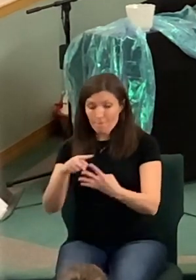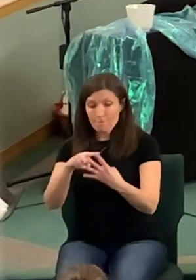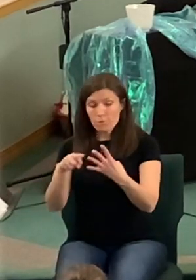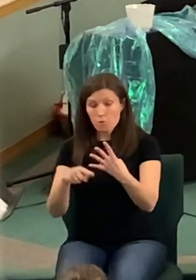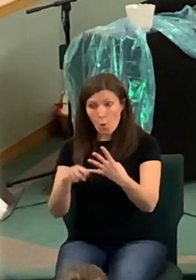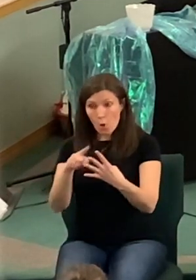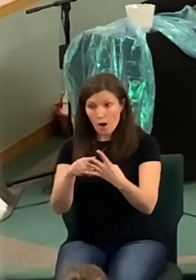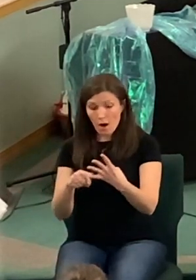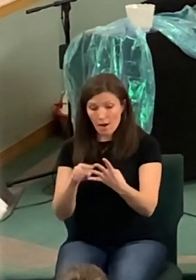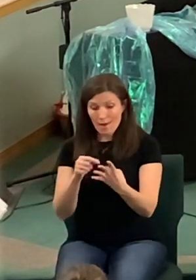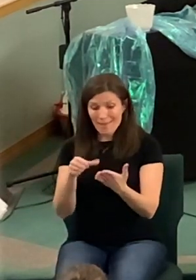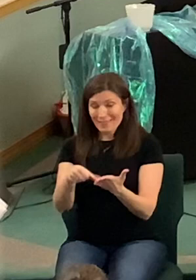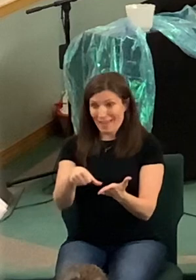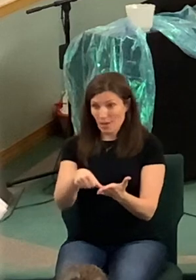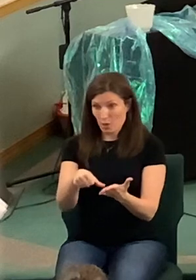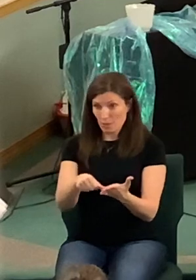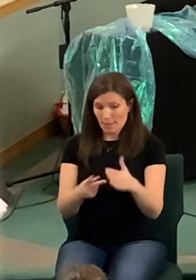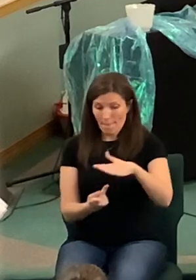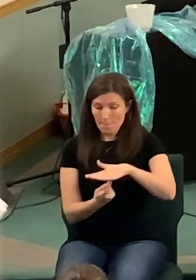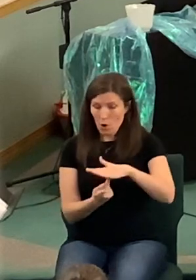and Philemon.